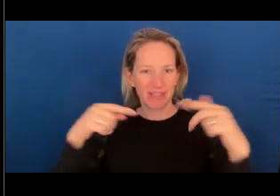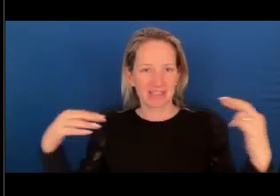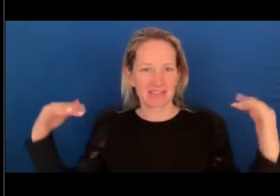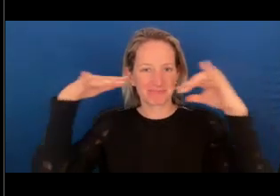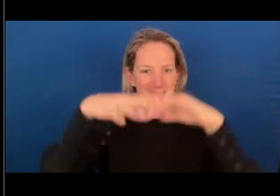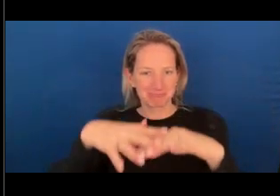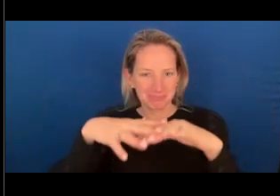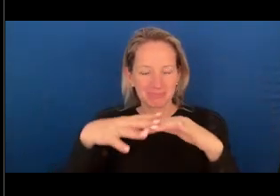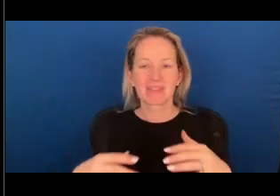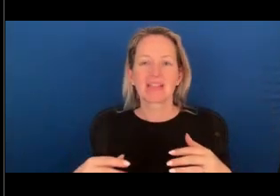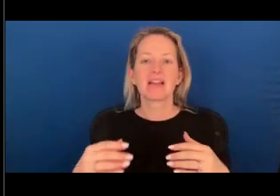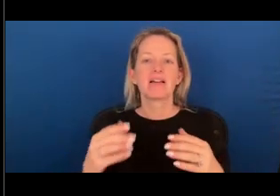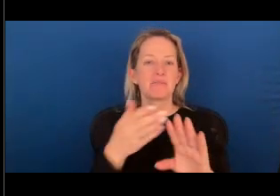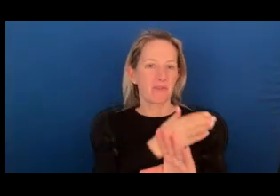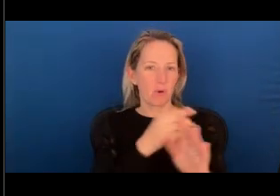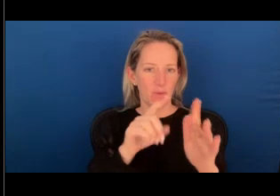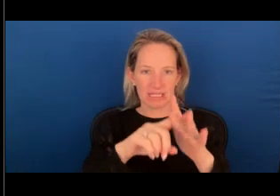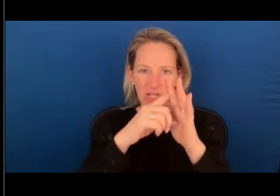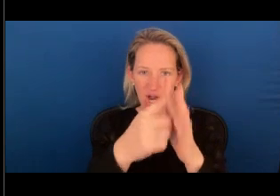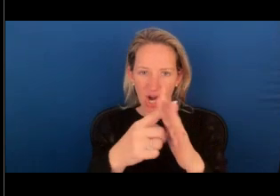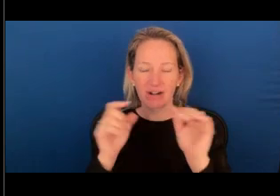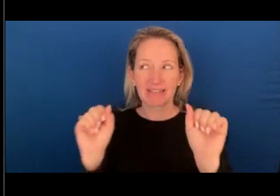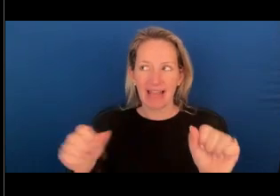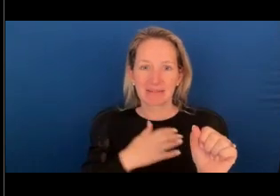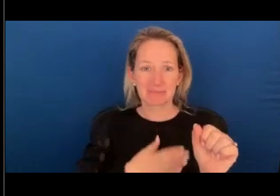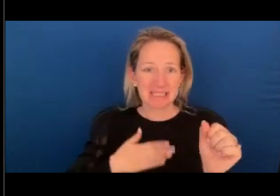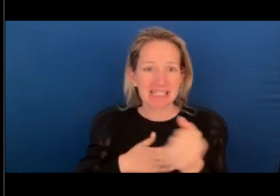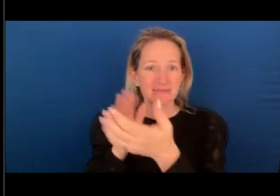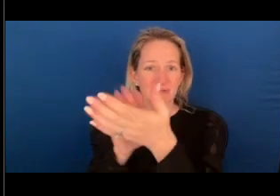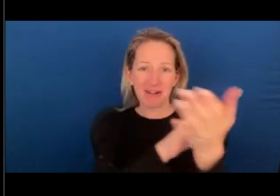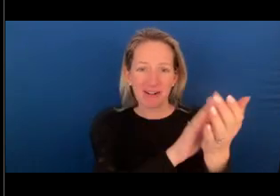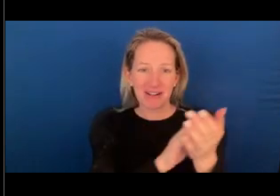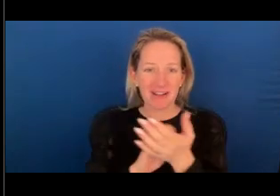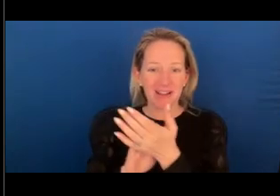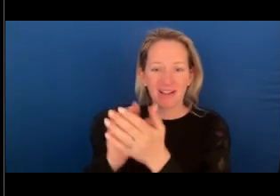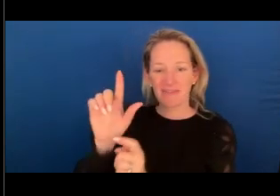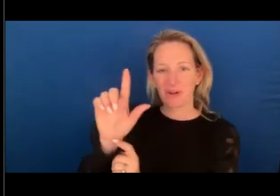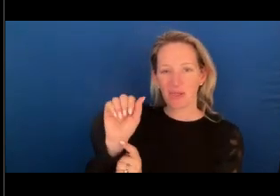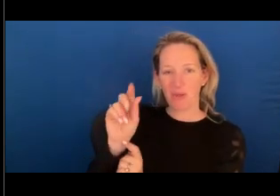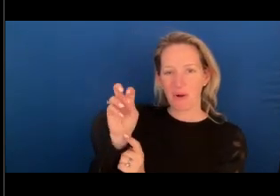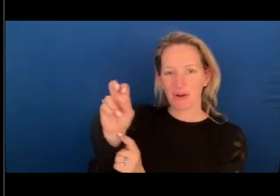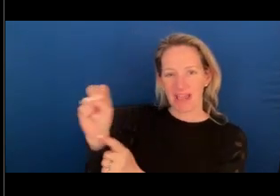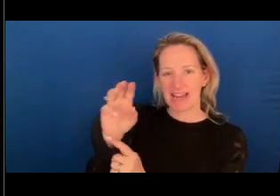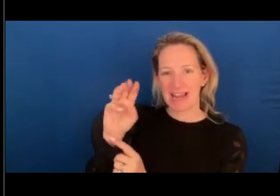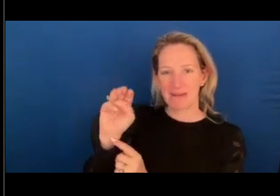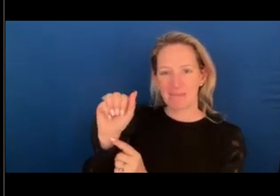so before we start, can I just get a whole round of applause for Lauren and Maddie,